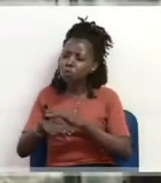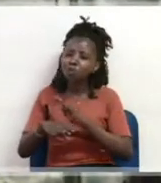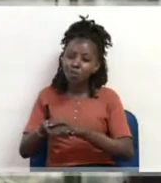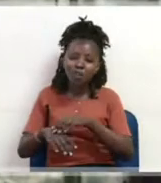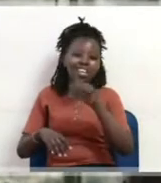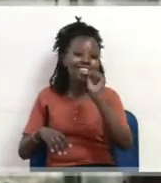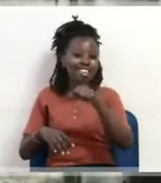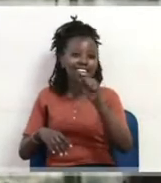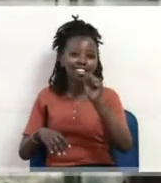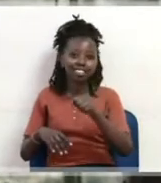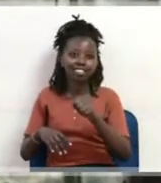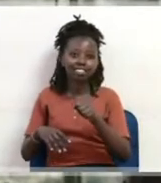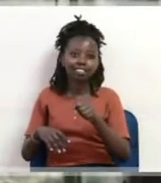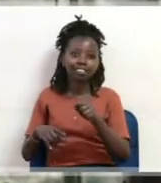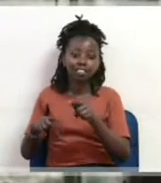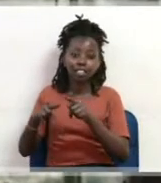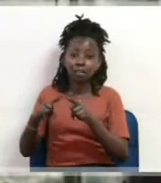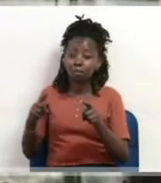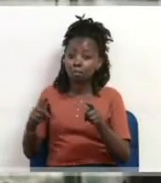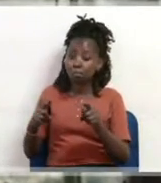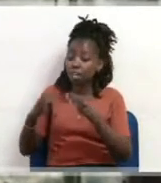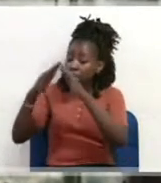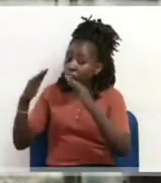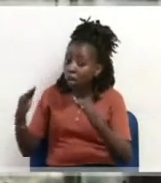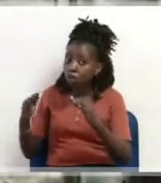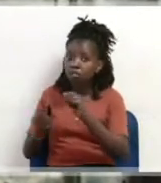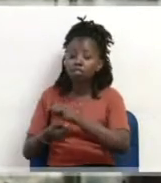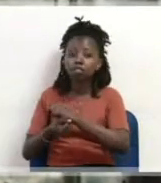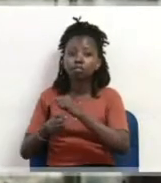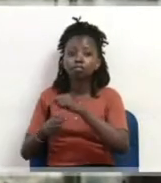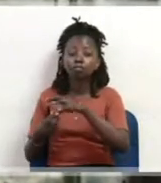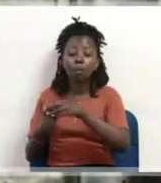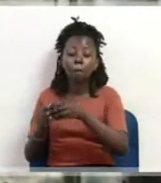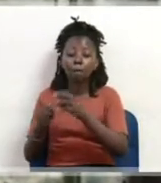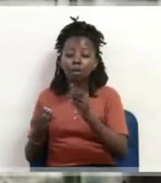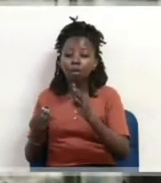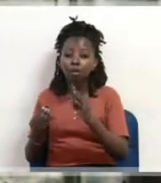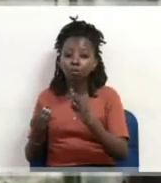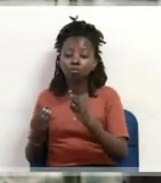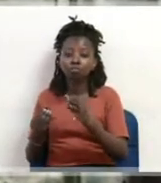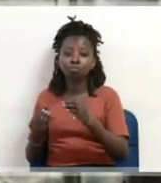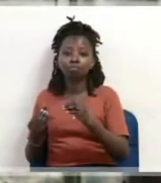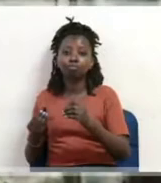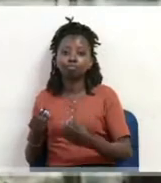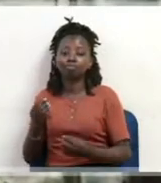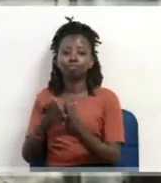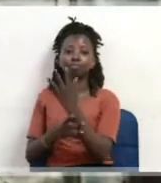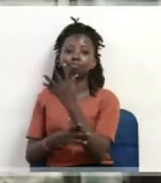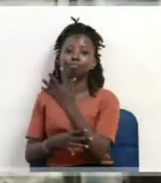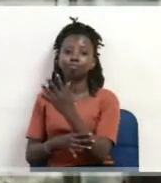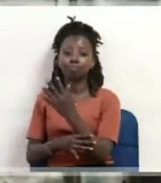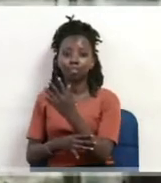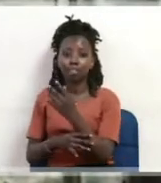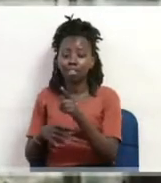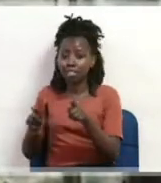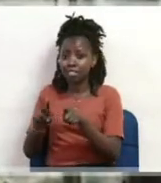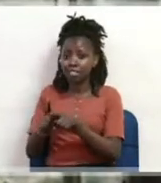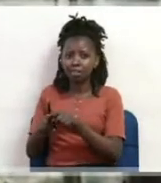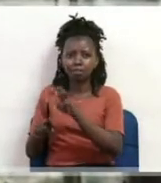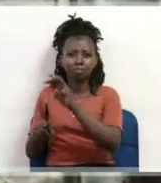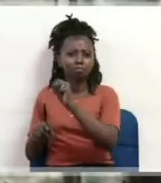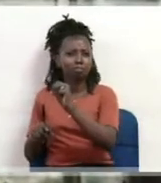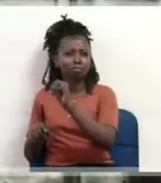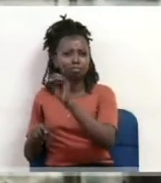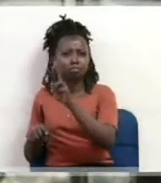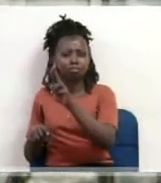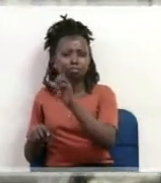be so good, but the houses were made of mud and thatched by grass. Ah, it was so good. Oh, I